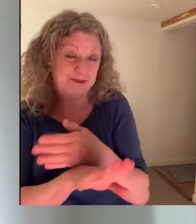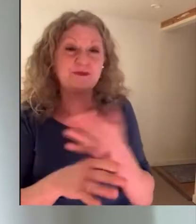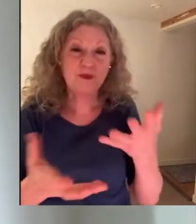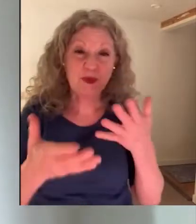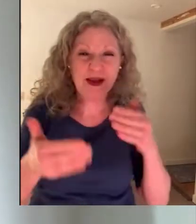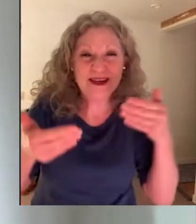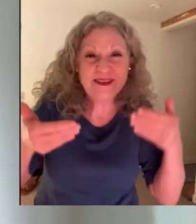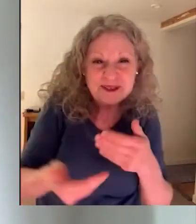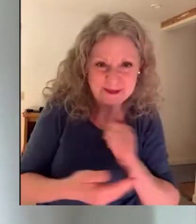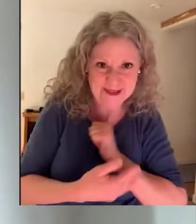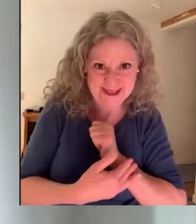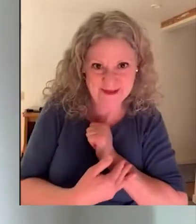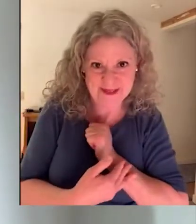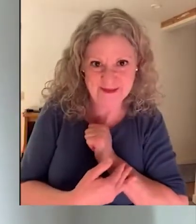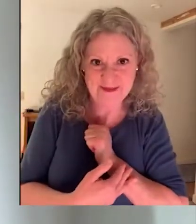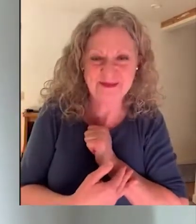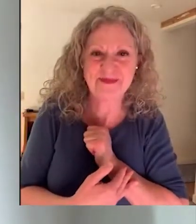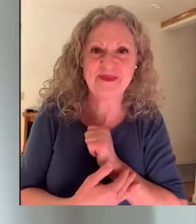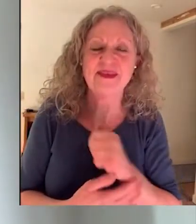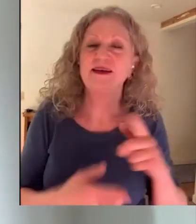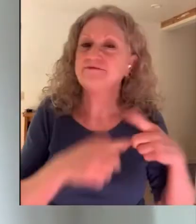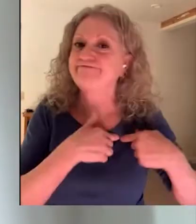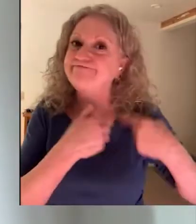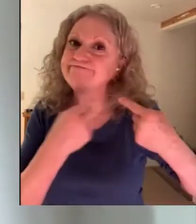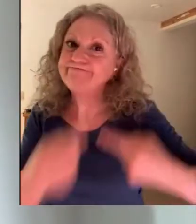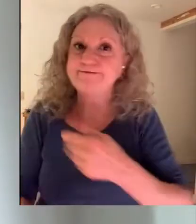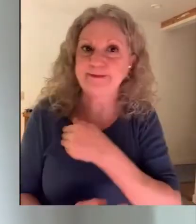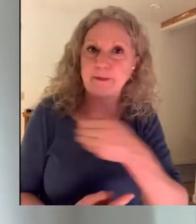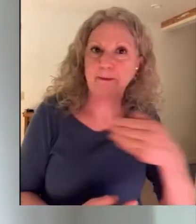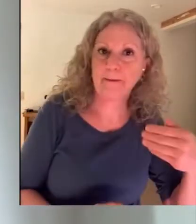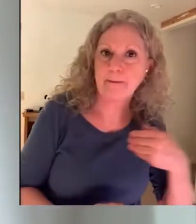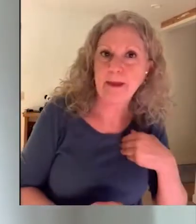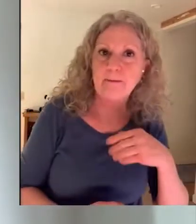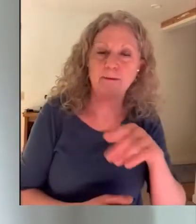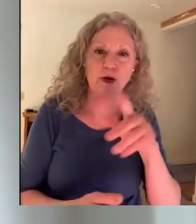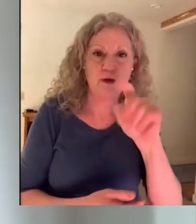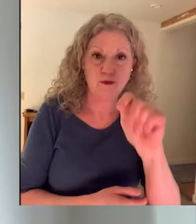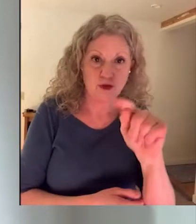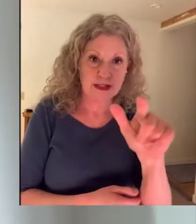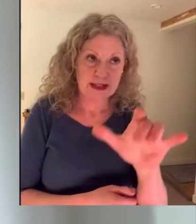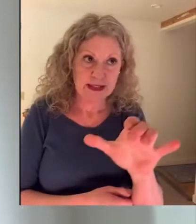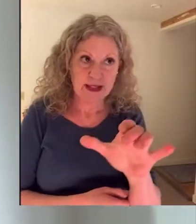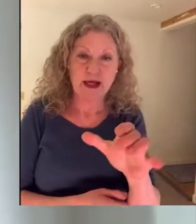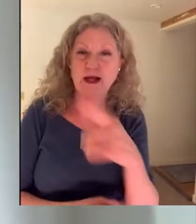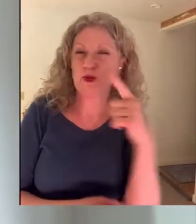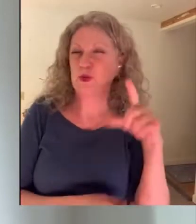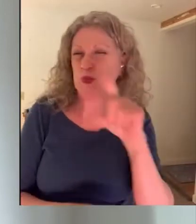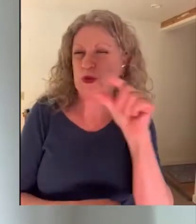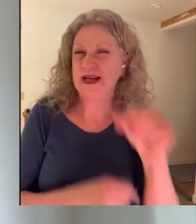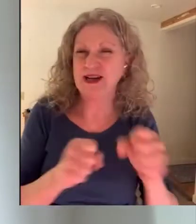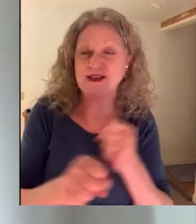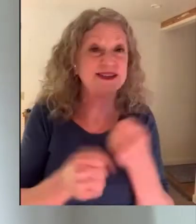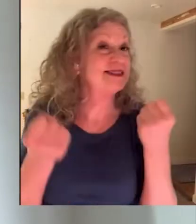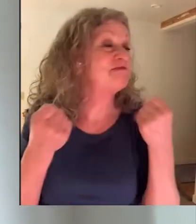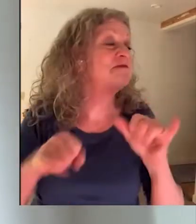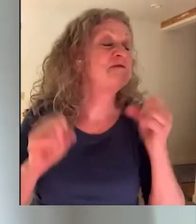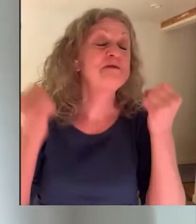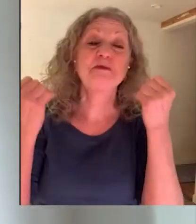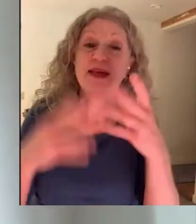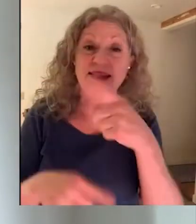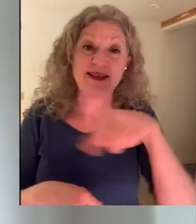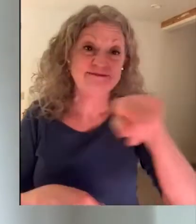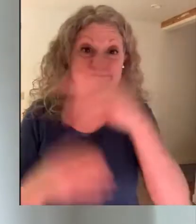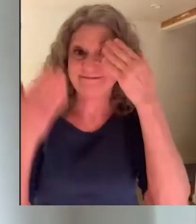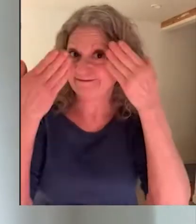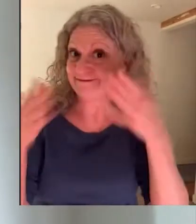myself. Though I have been a member of Trinity for over 20 years, there are still many of you that I do not know.